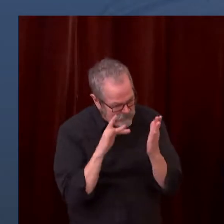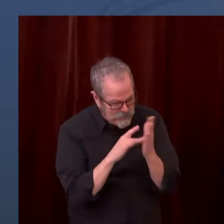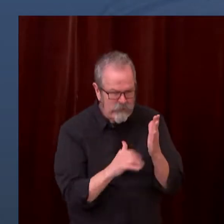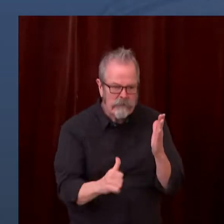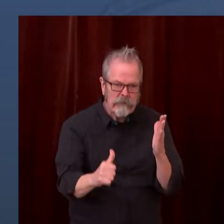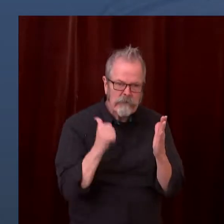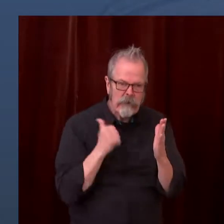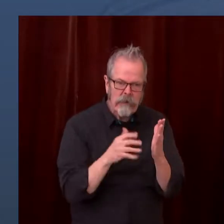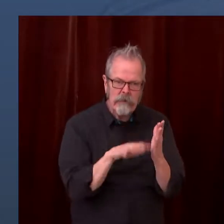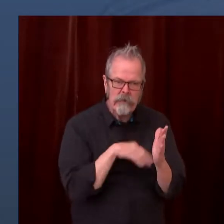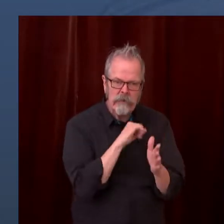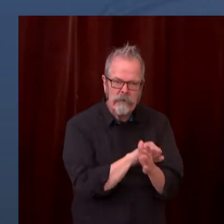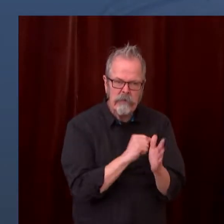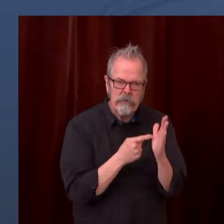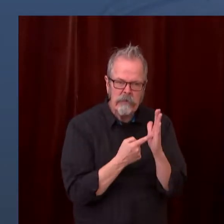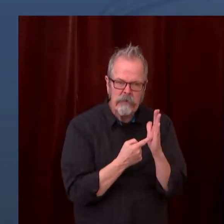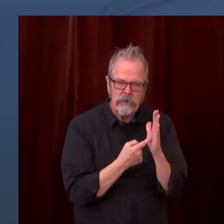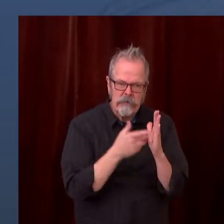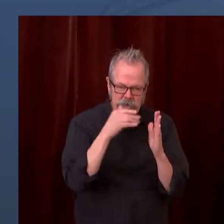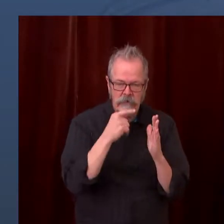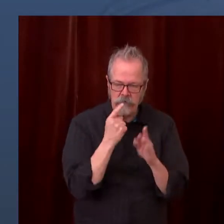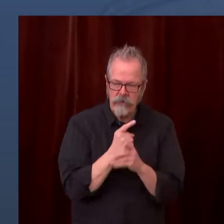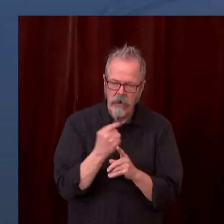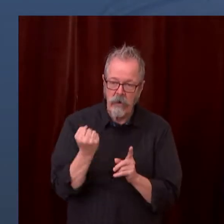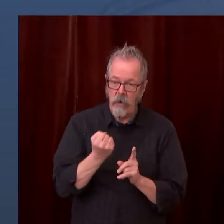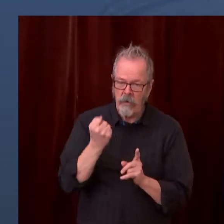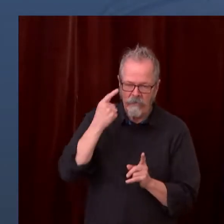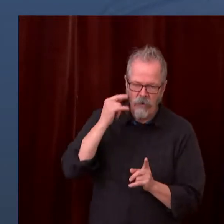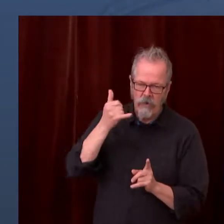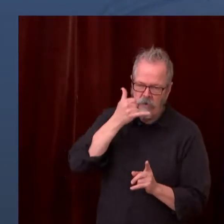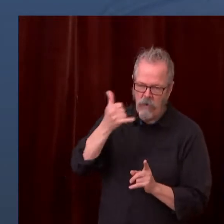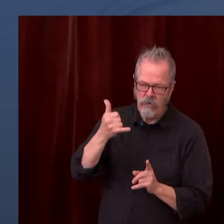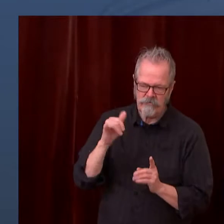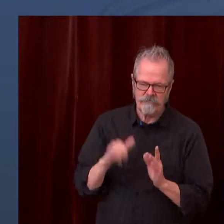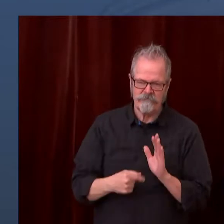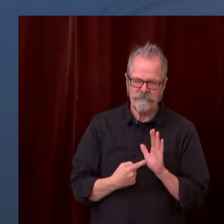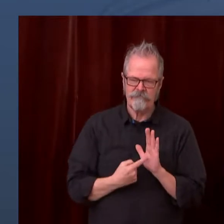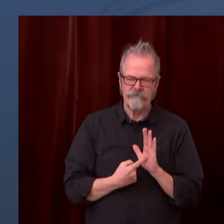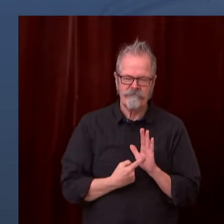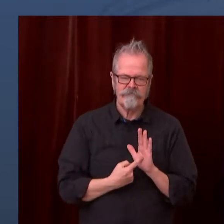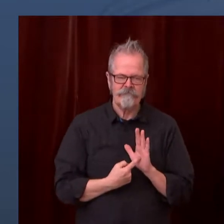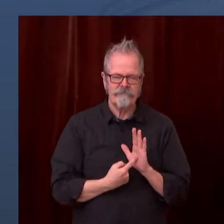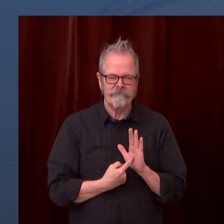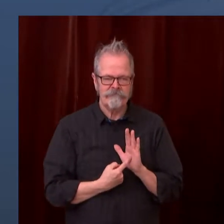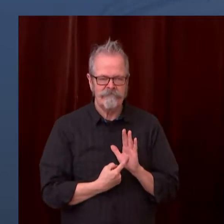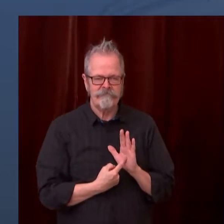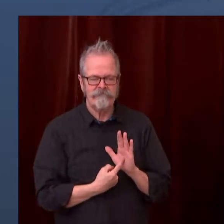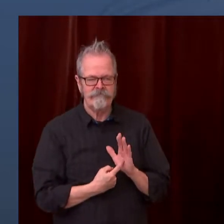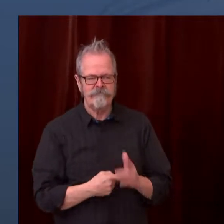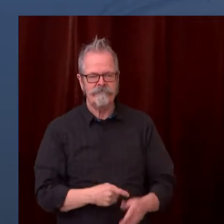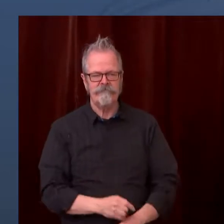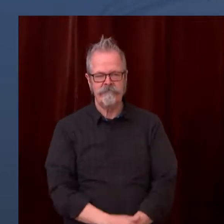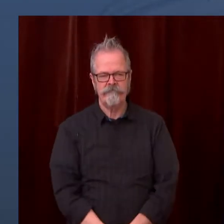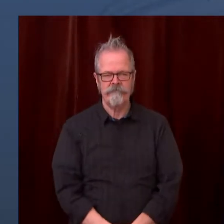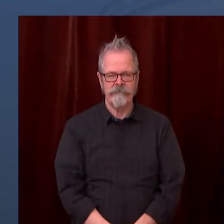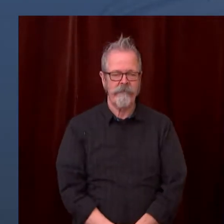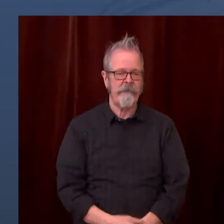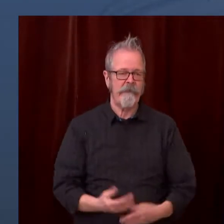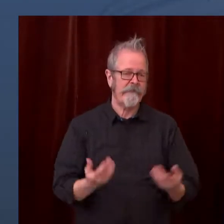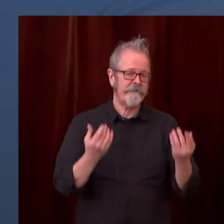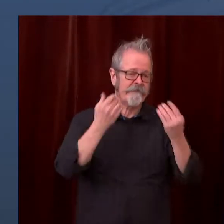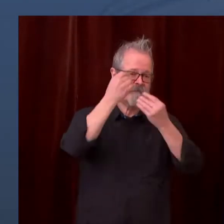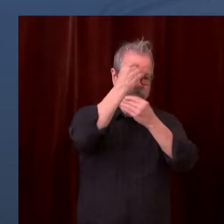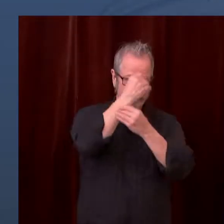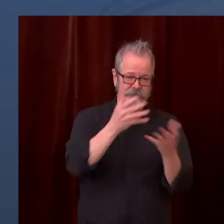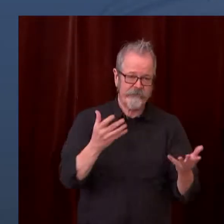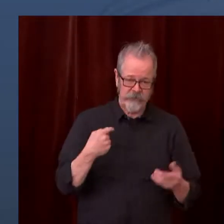I'm glad that we're doing it. I will tell you this too. Look, we're Americans as well as Washingtonians, and I can tell you